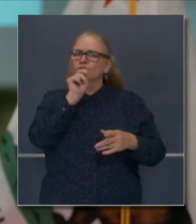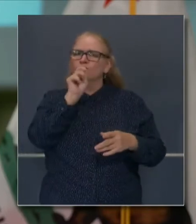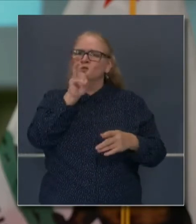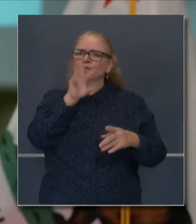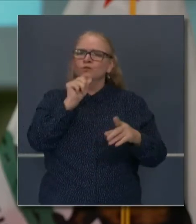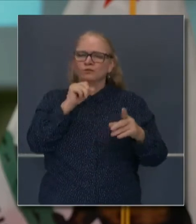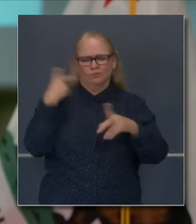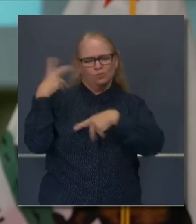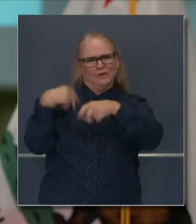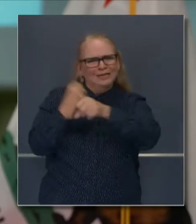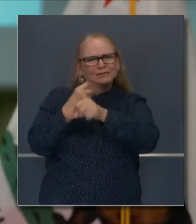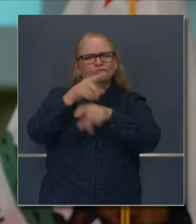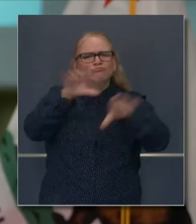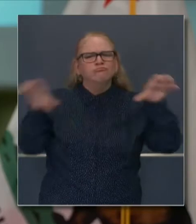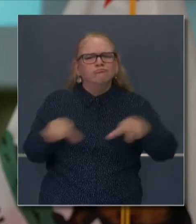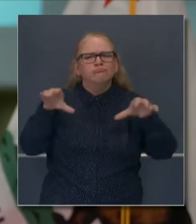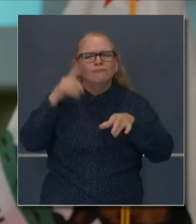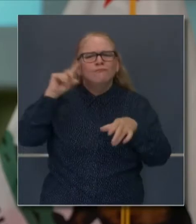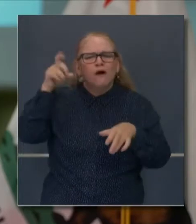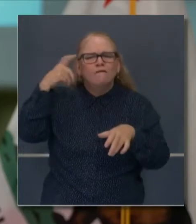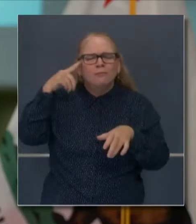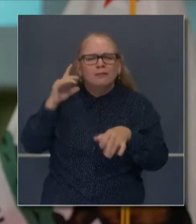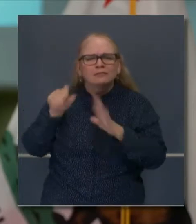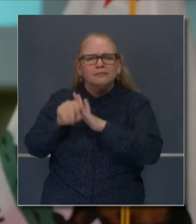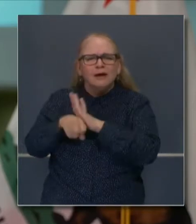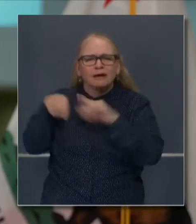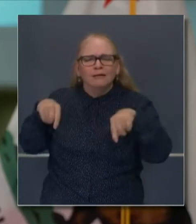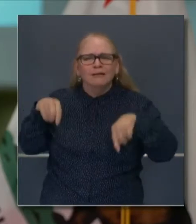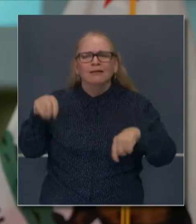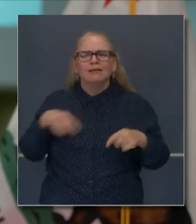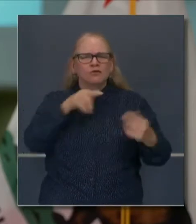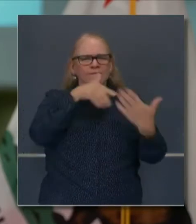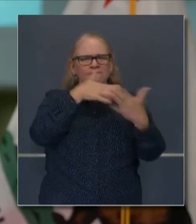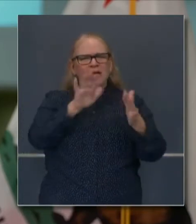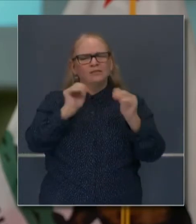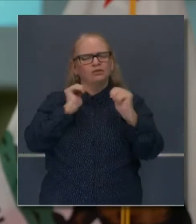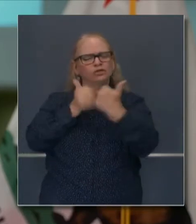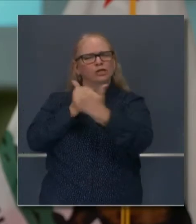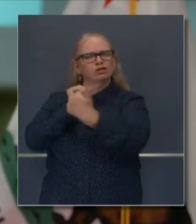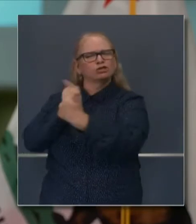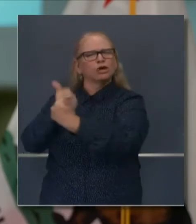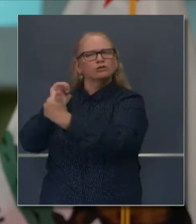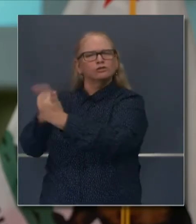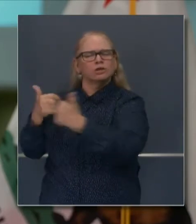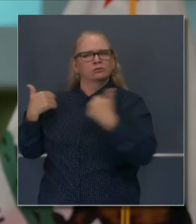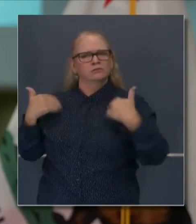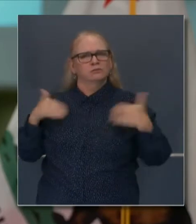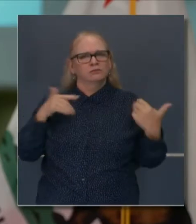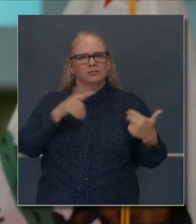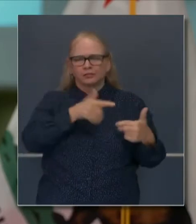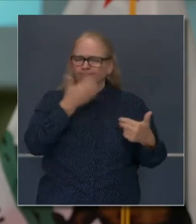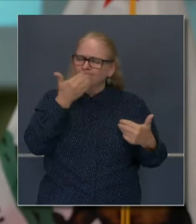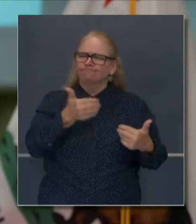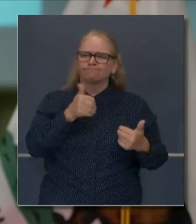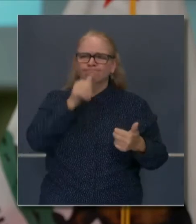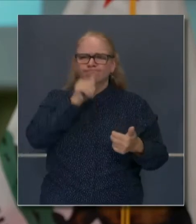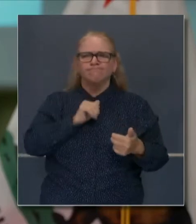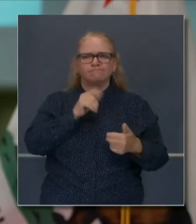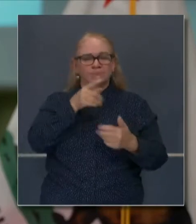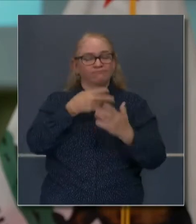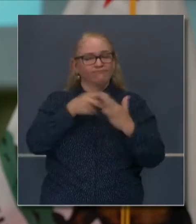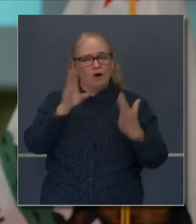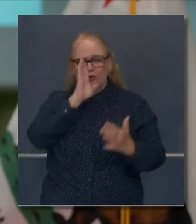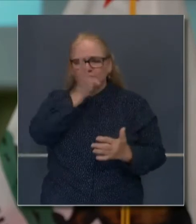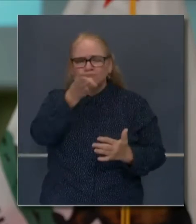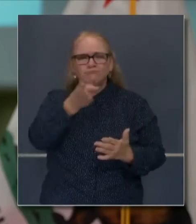years deal with those challenges, straightforward and upright, leading from the